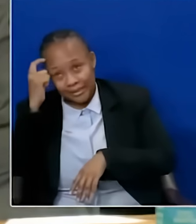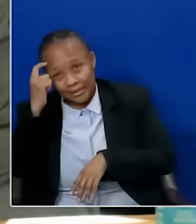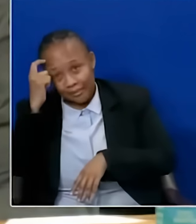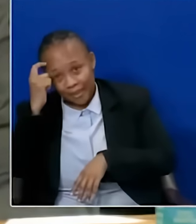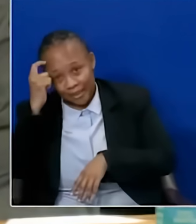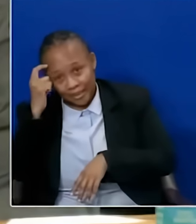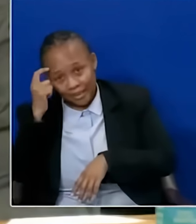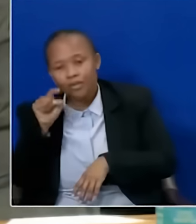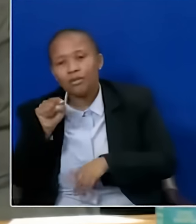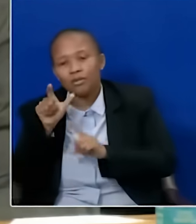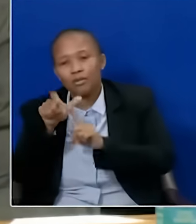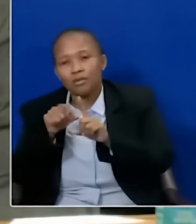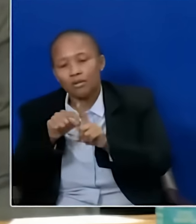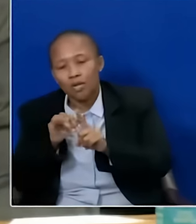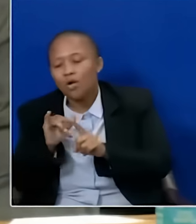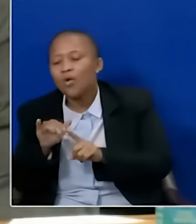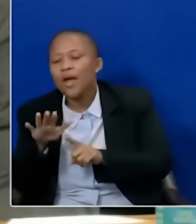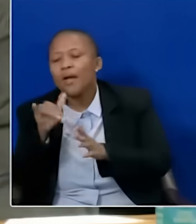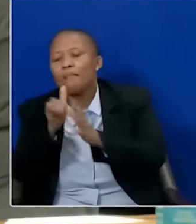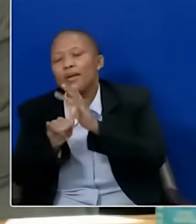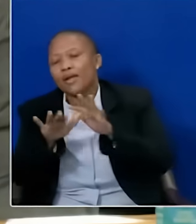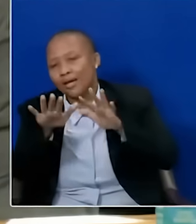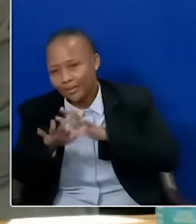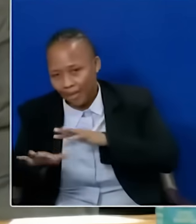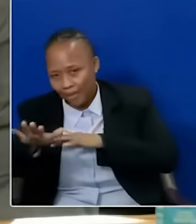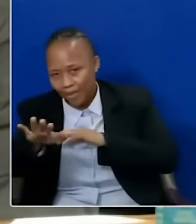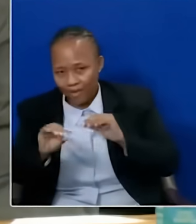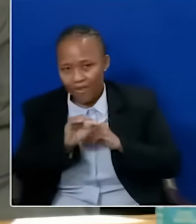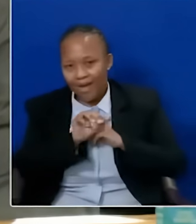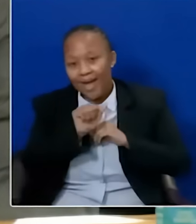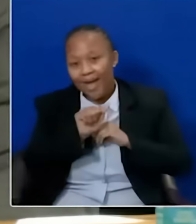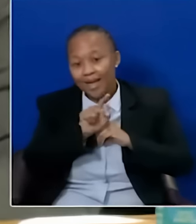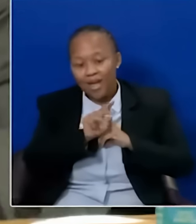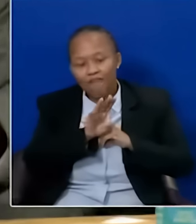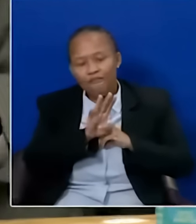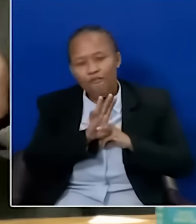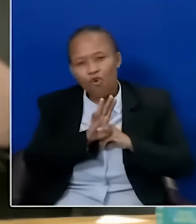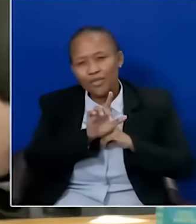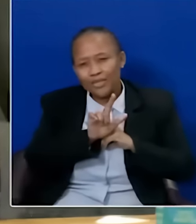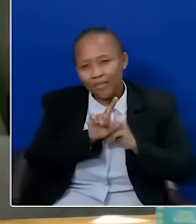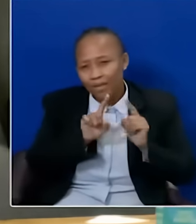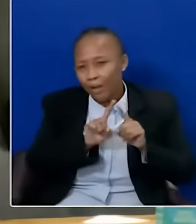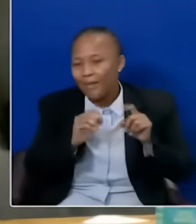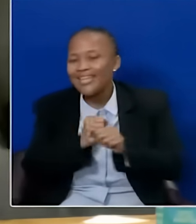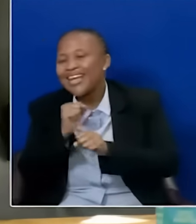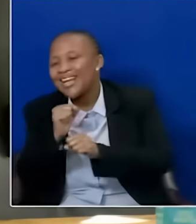in respect of the Taurus and the AK-47. What he hasn't done is tied the gun in